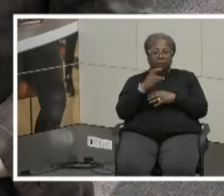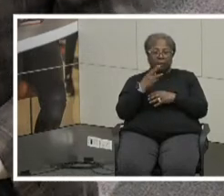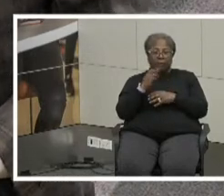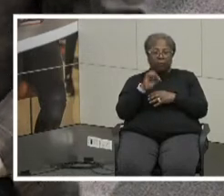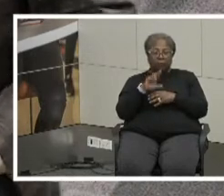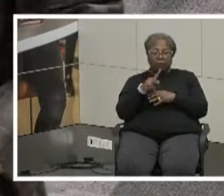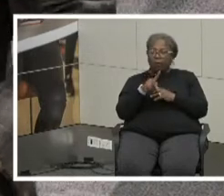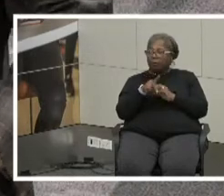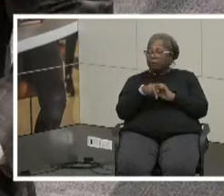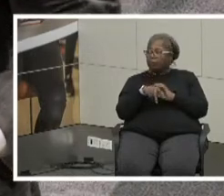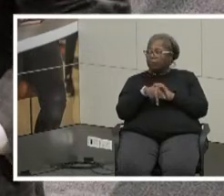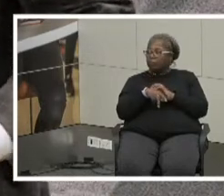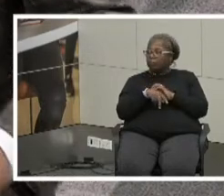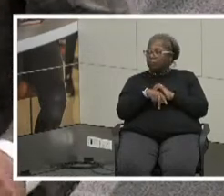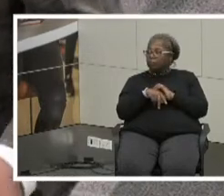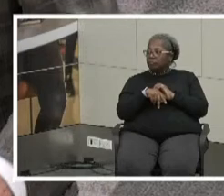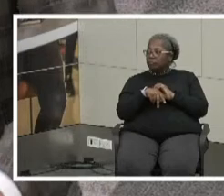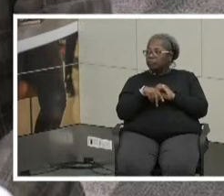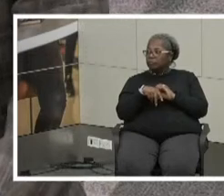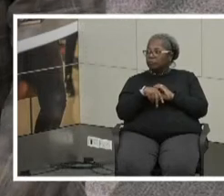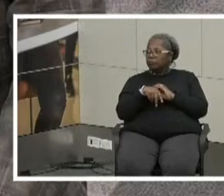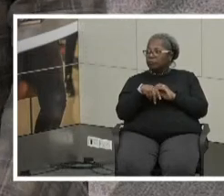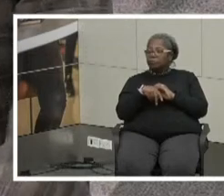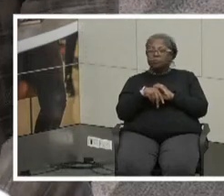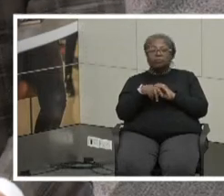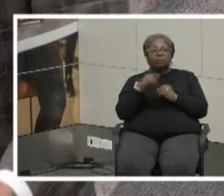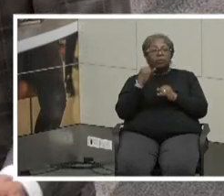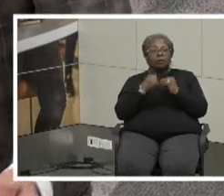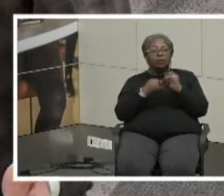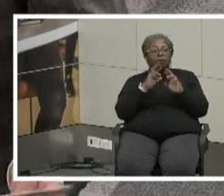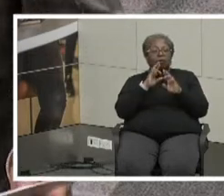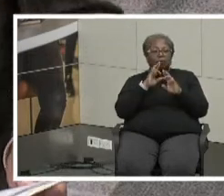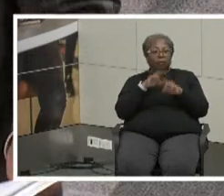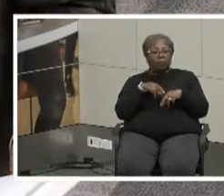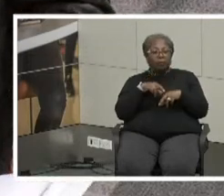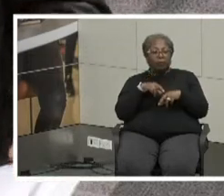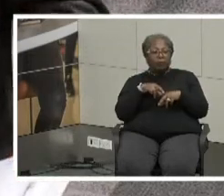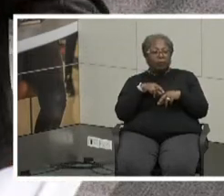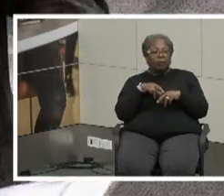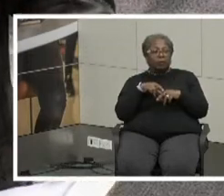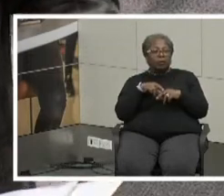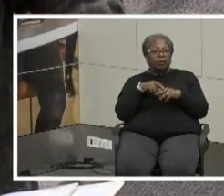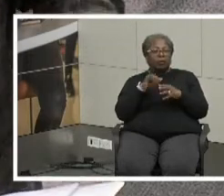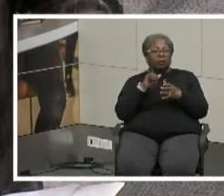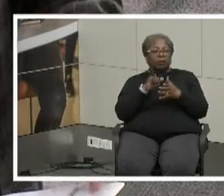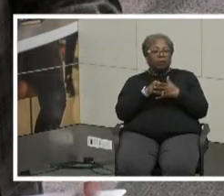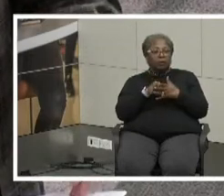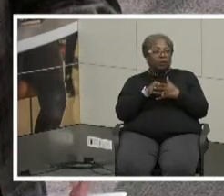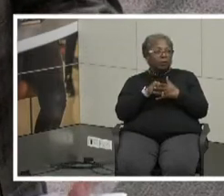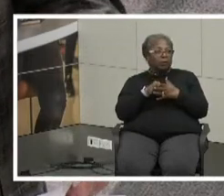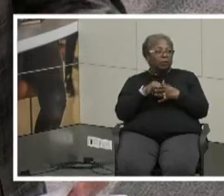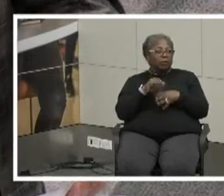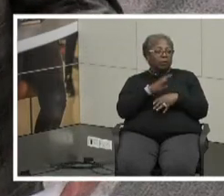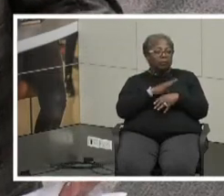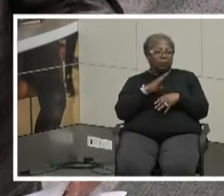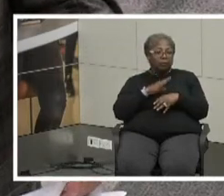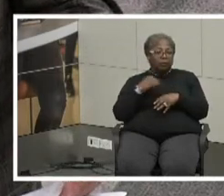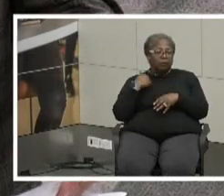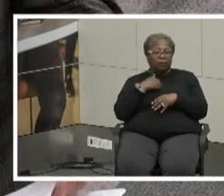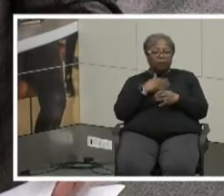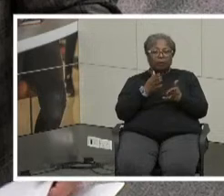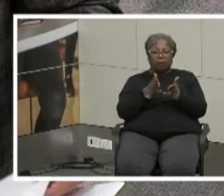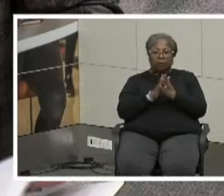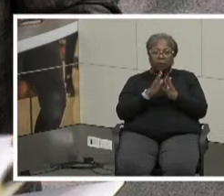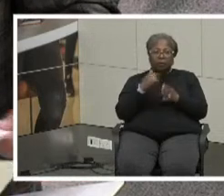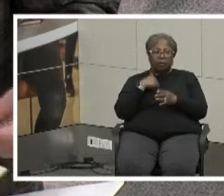benchmarks and then the last report is on procurement and that's report that you uh as board members have asked us